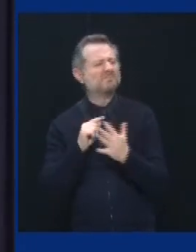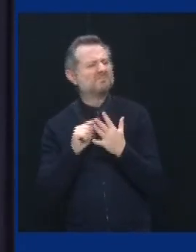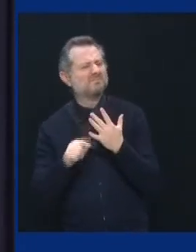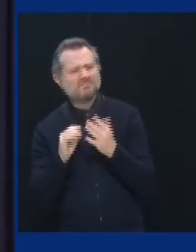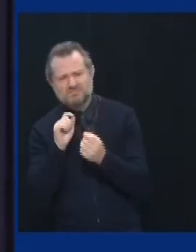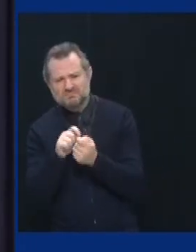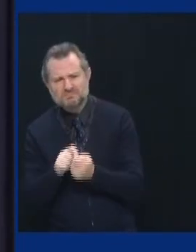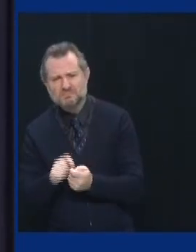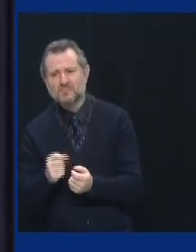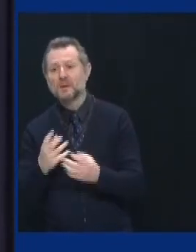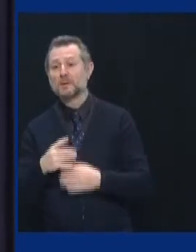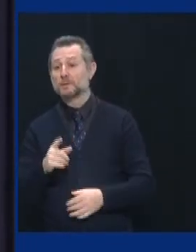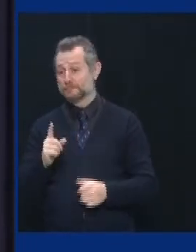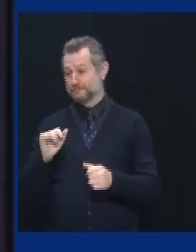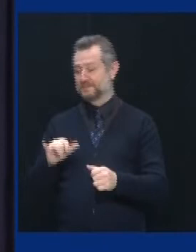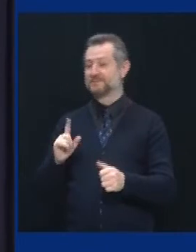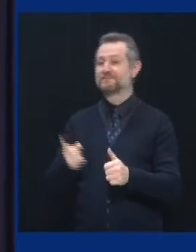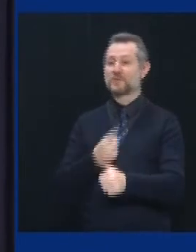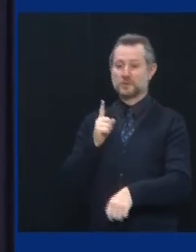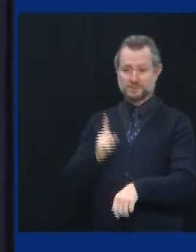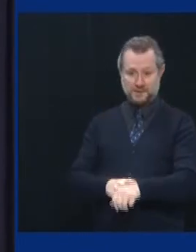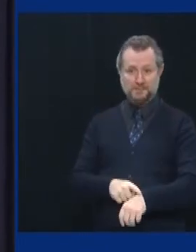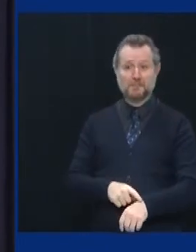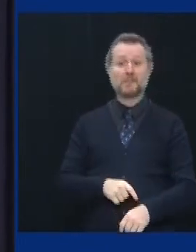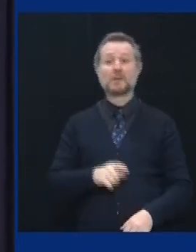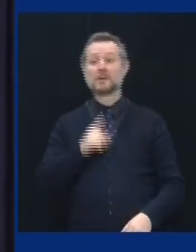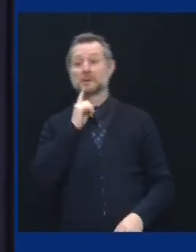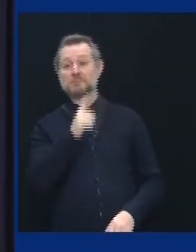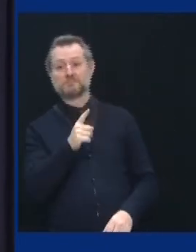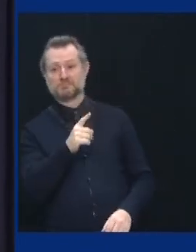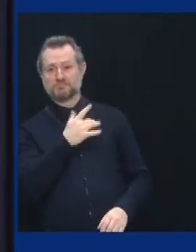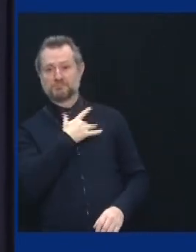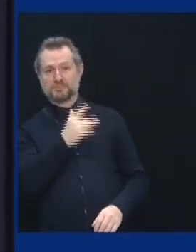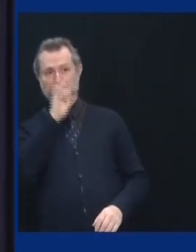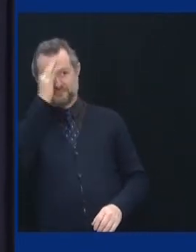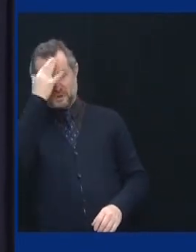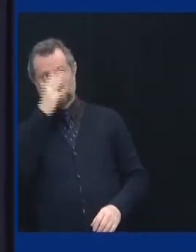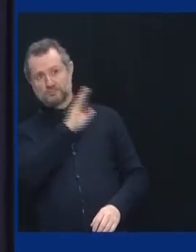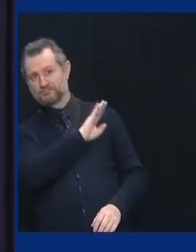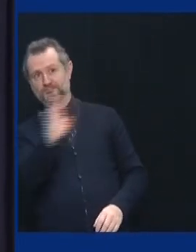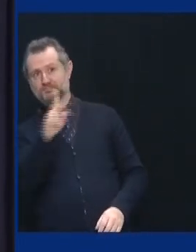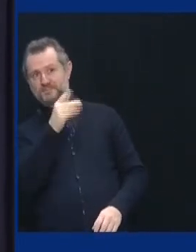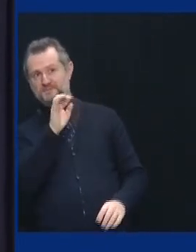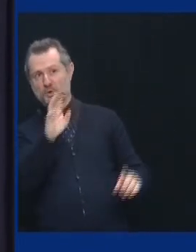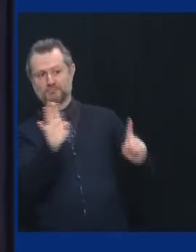be a first. Pfizer has only sold to the federal government.